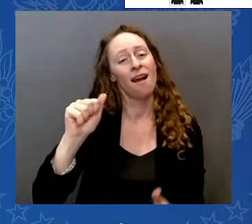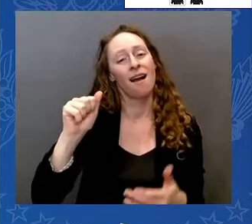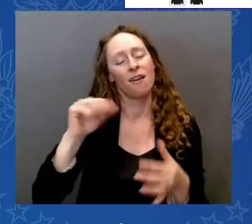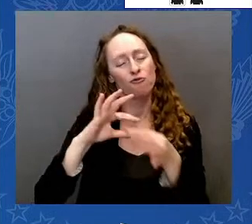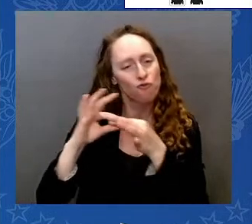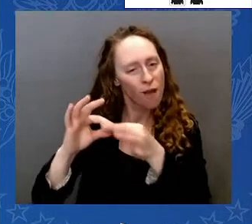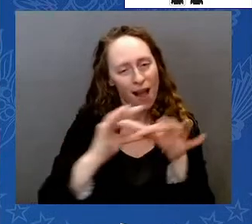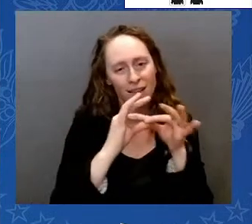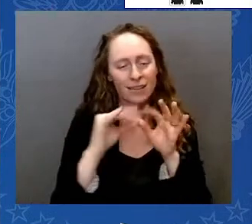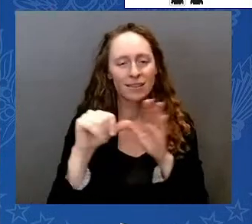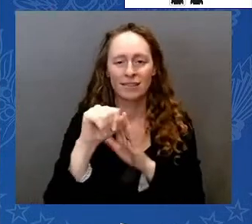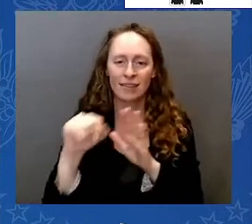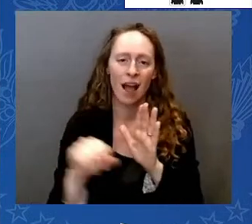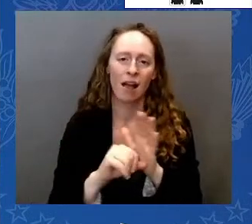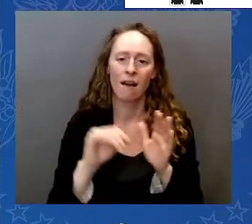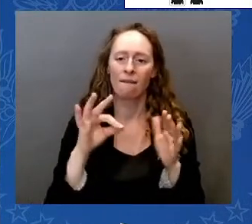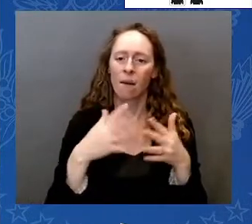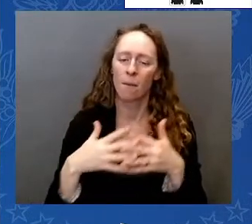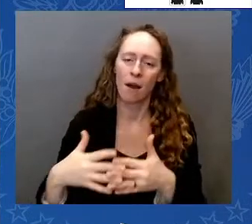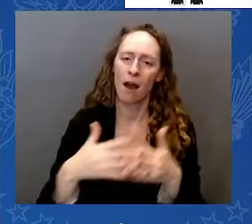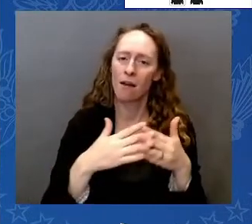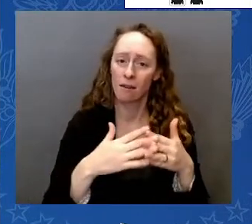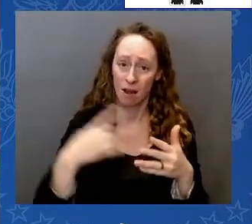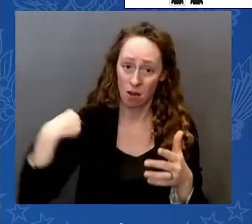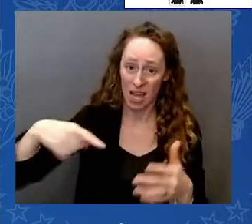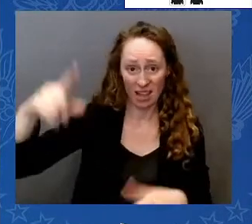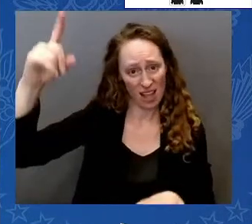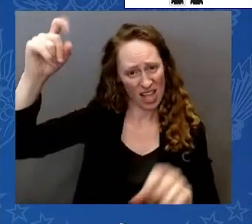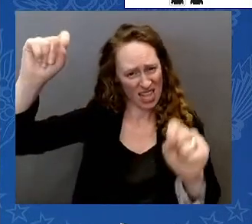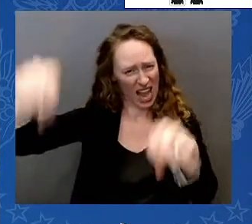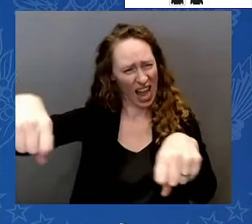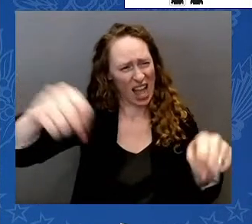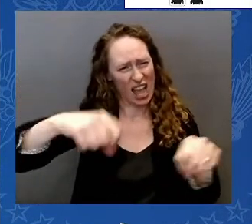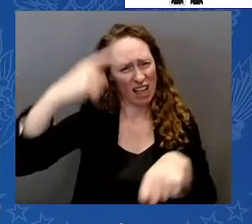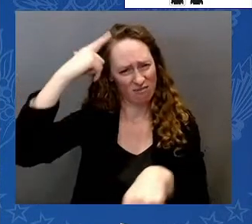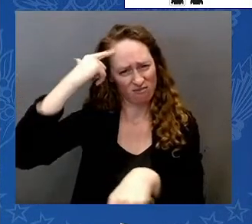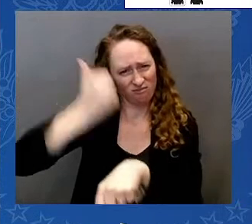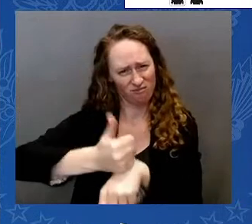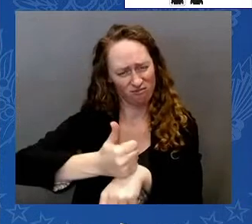our mind to. We've not been Looking like Hitler.